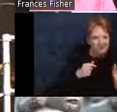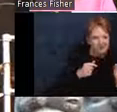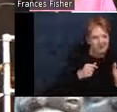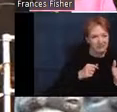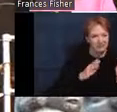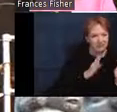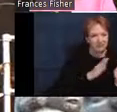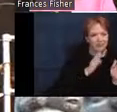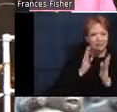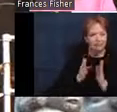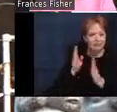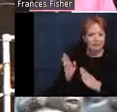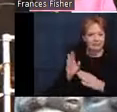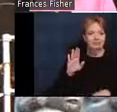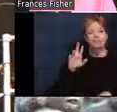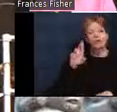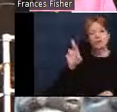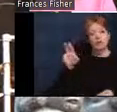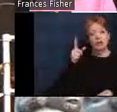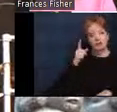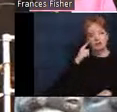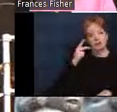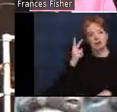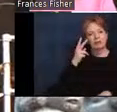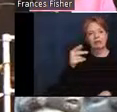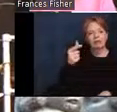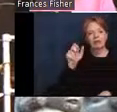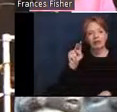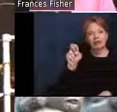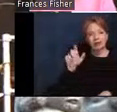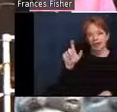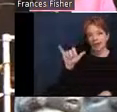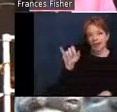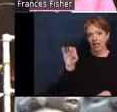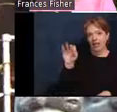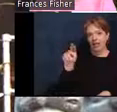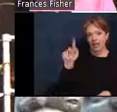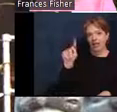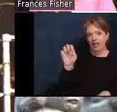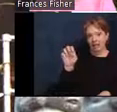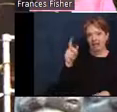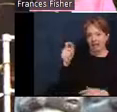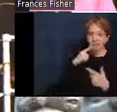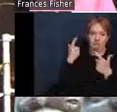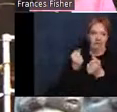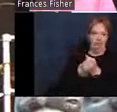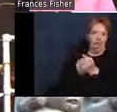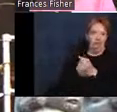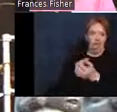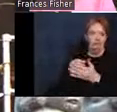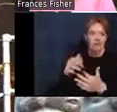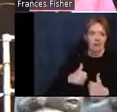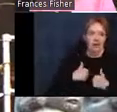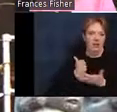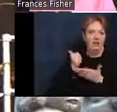is Jean Leofonte on the right-hand side, who was very instrumental in Ann's life and helping her bring her